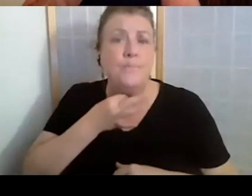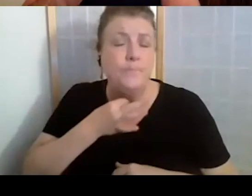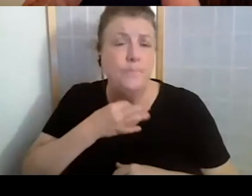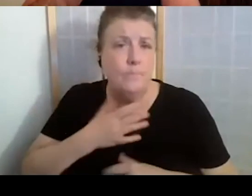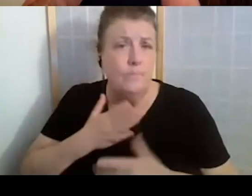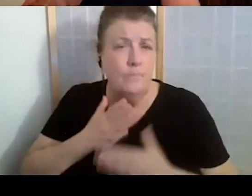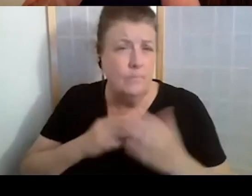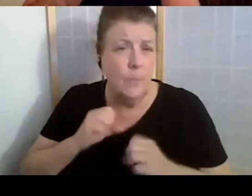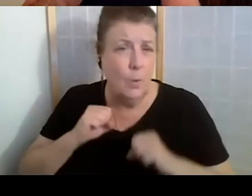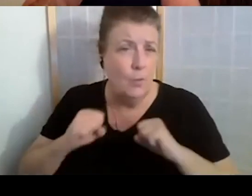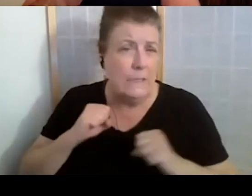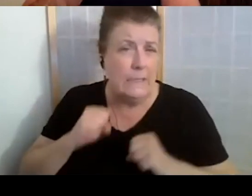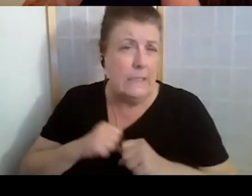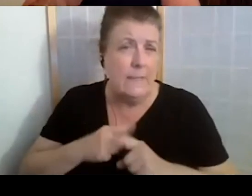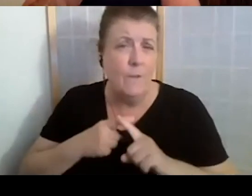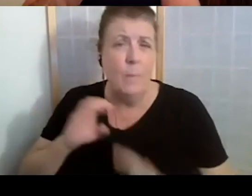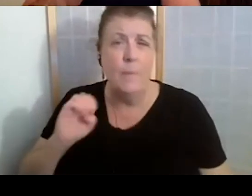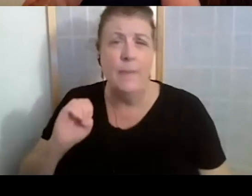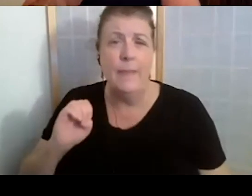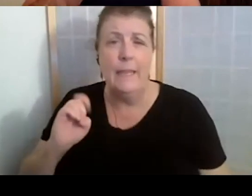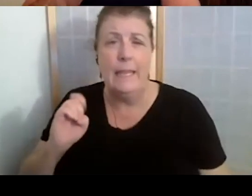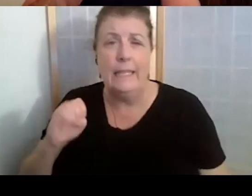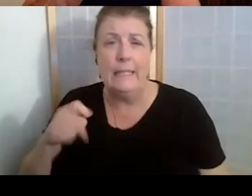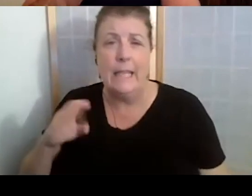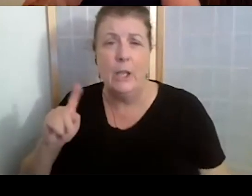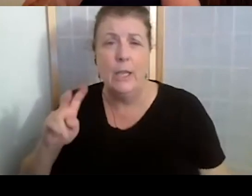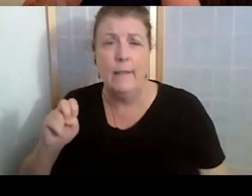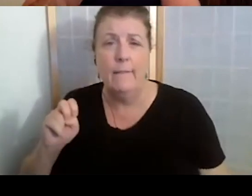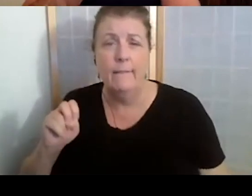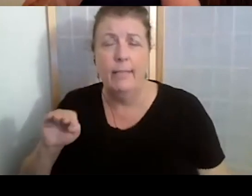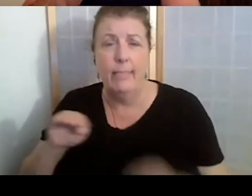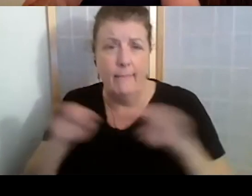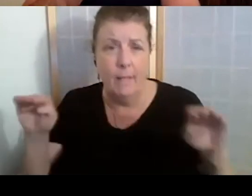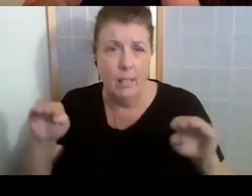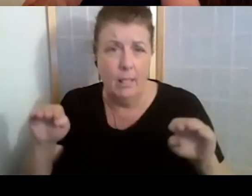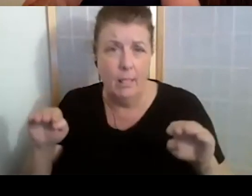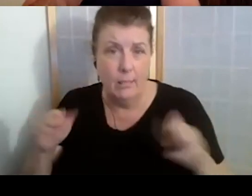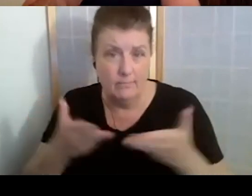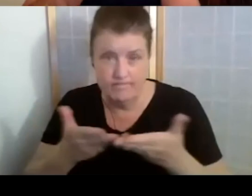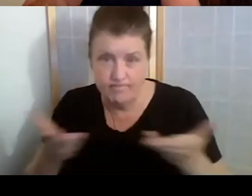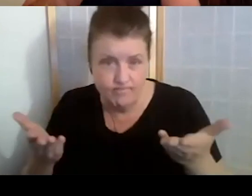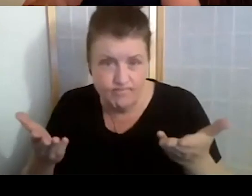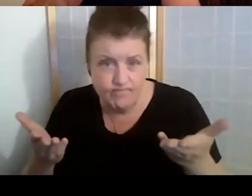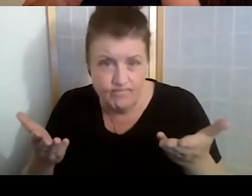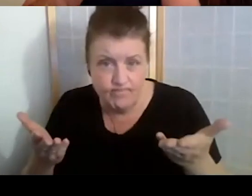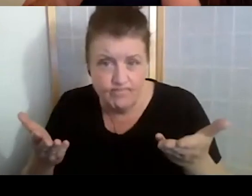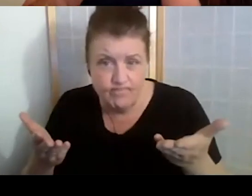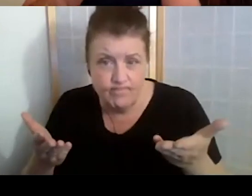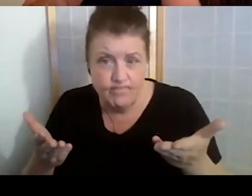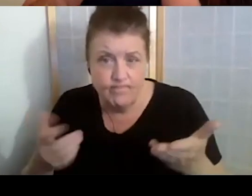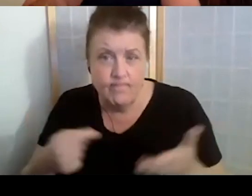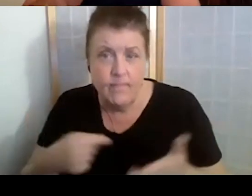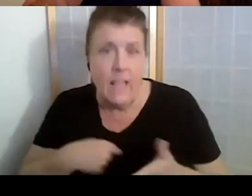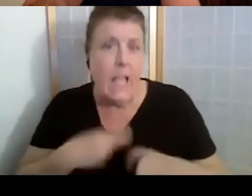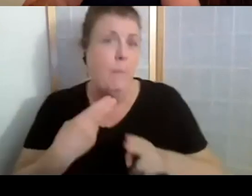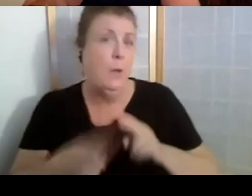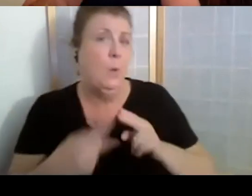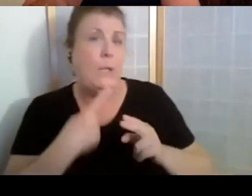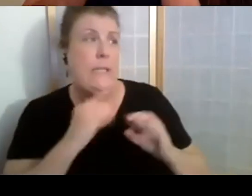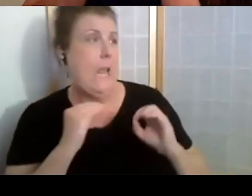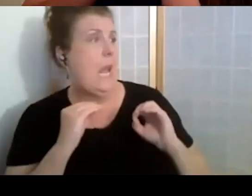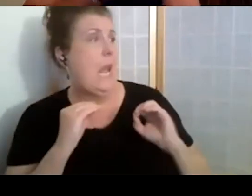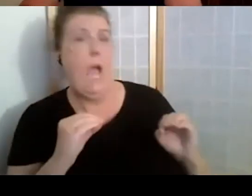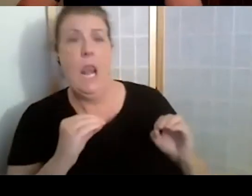in the execy level of it all? Anybody have any experience with that? I'm just going to quickly say none, not